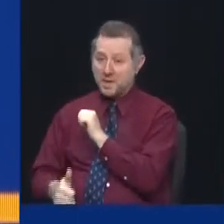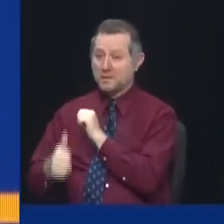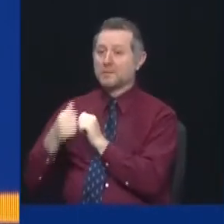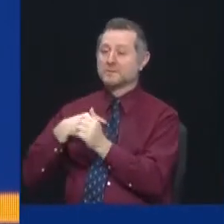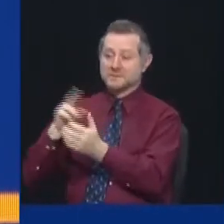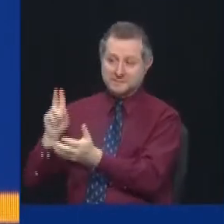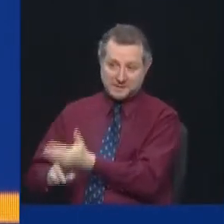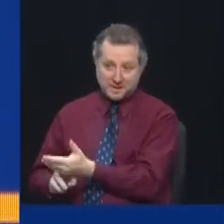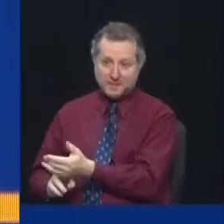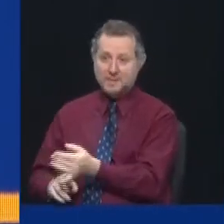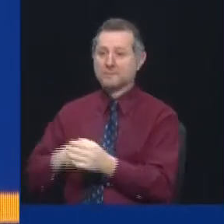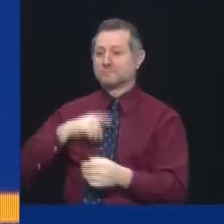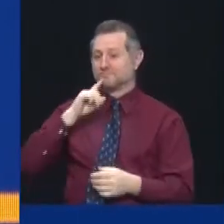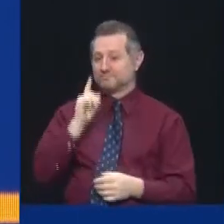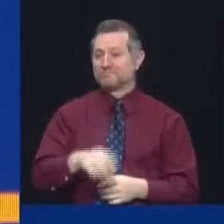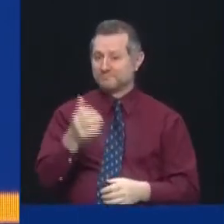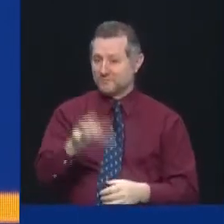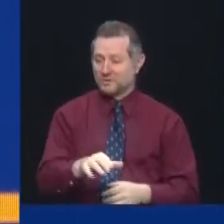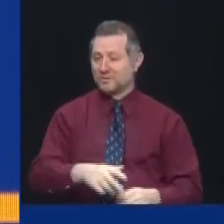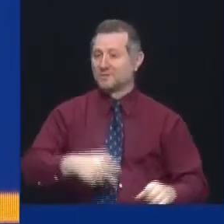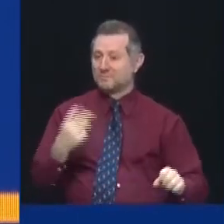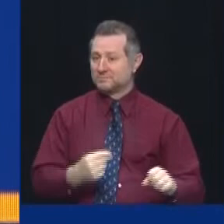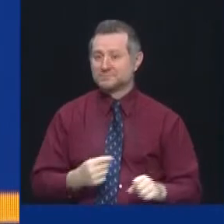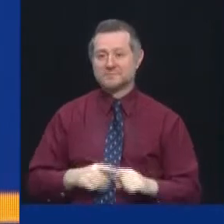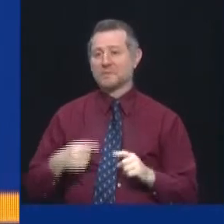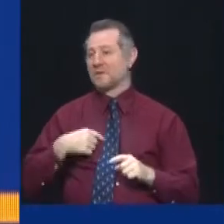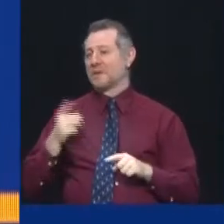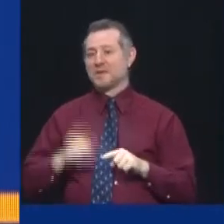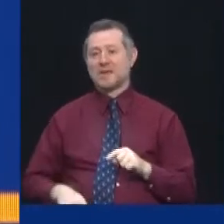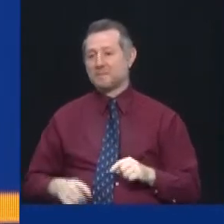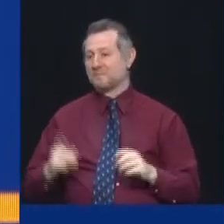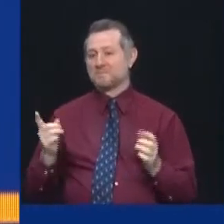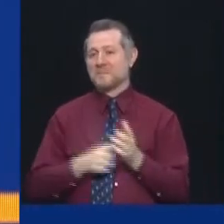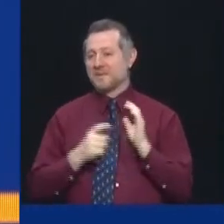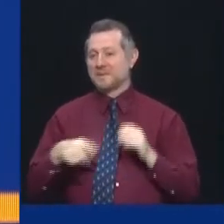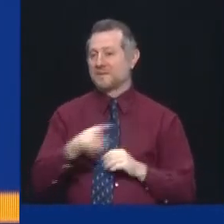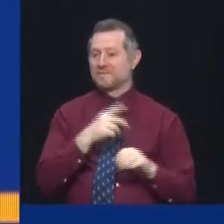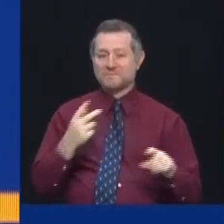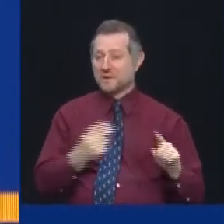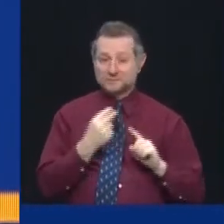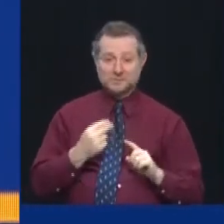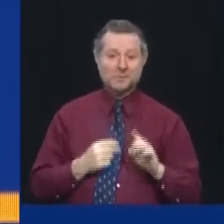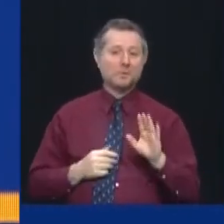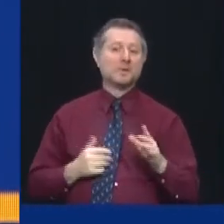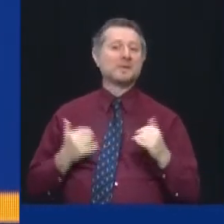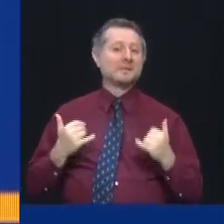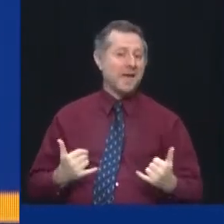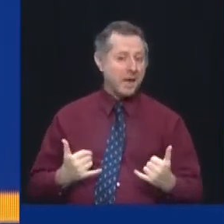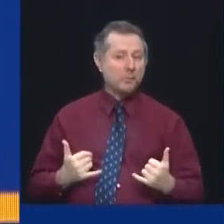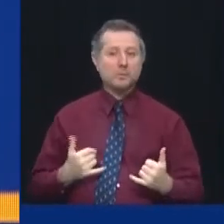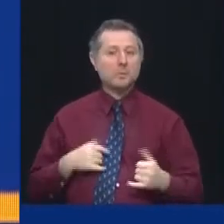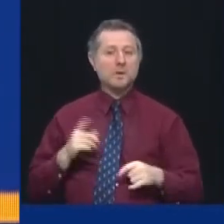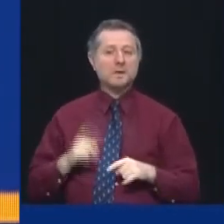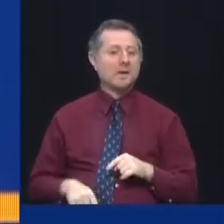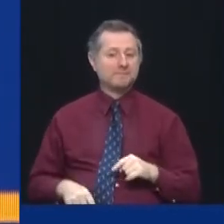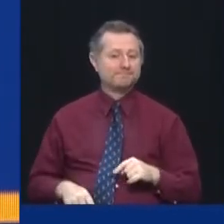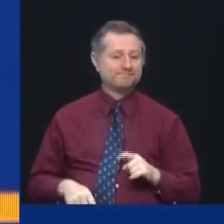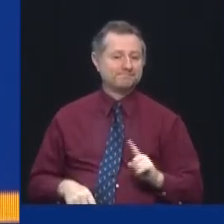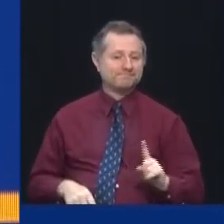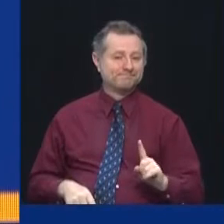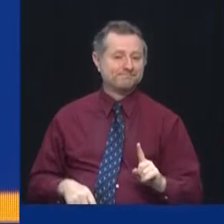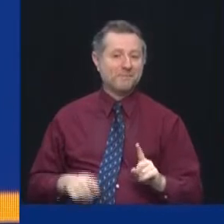Yes. Yes, it's always hard to be first. It's always hard to do what has never been done